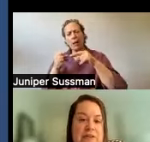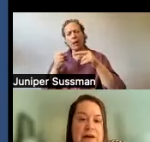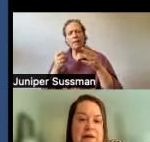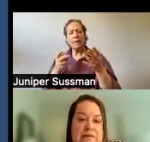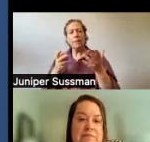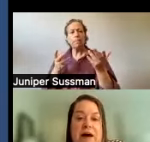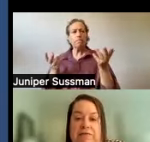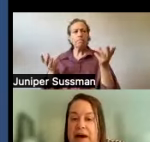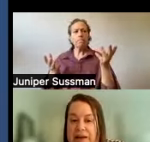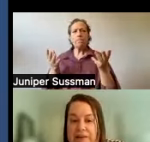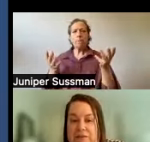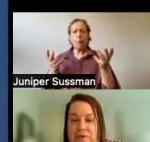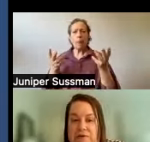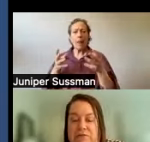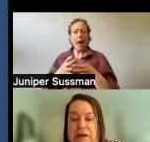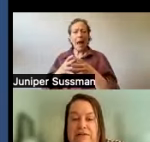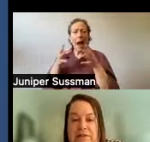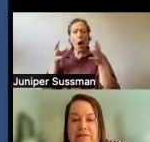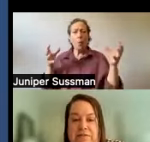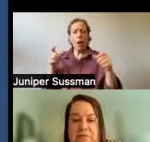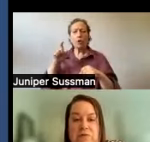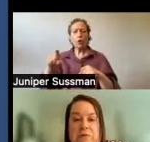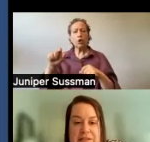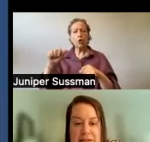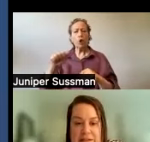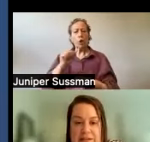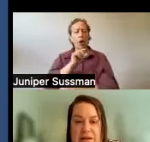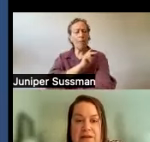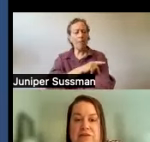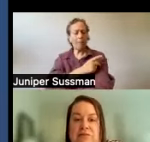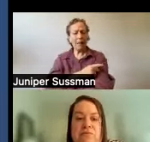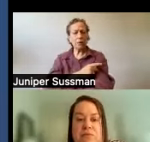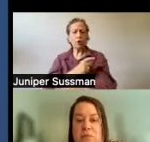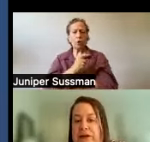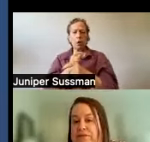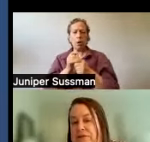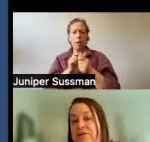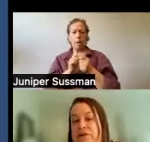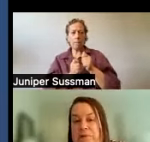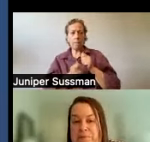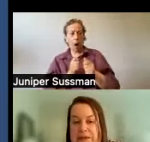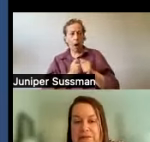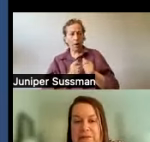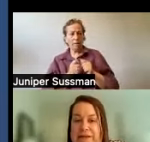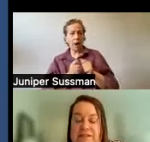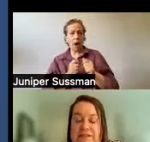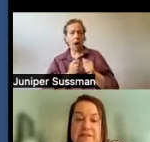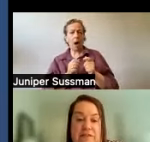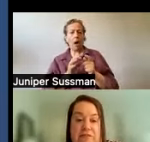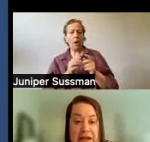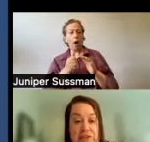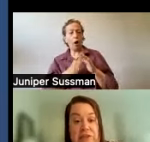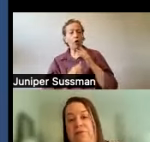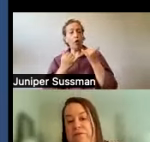patient modify or direct their workplace needs to whatever the current public health guidance is,